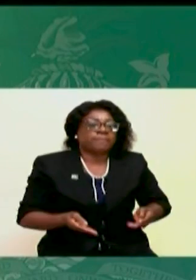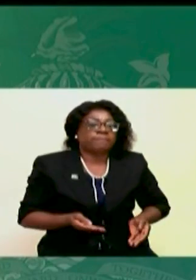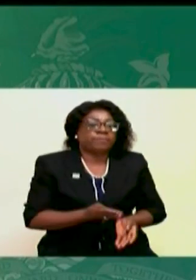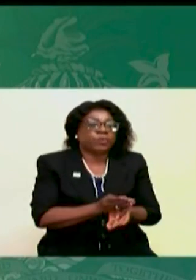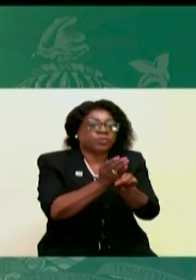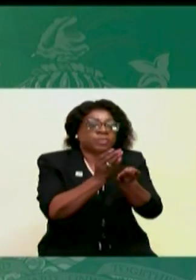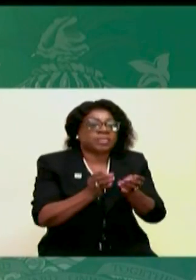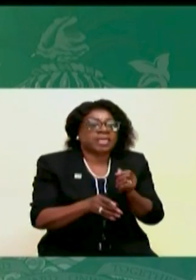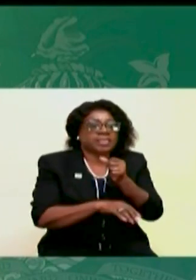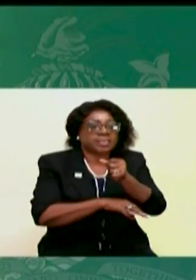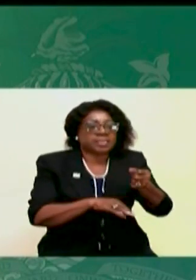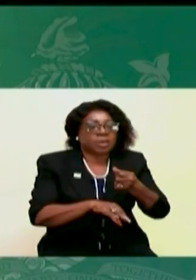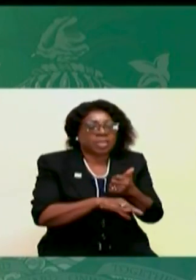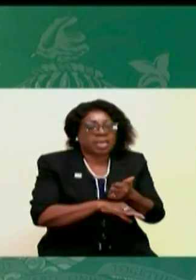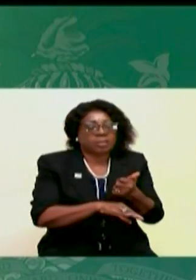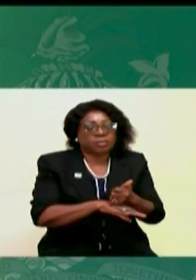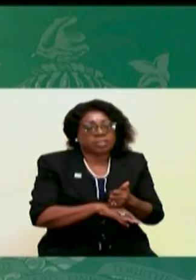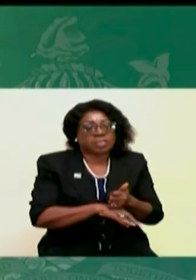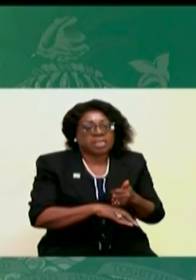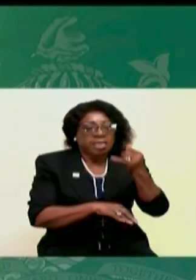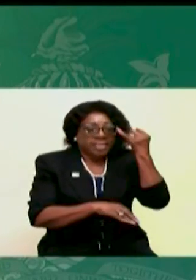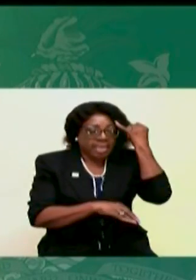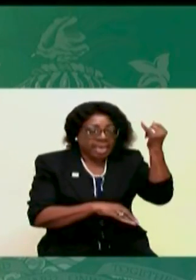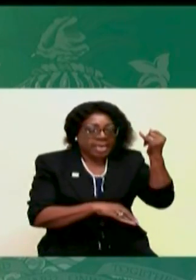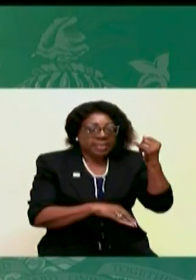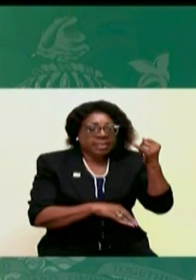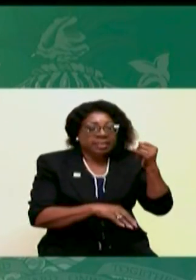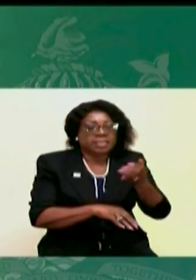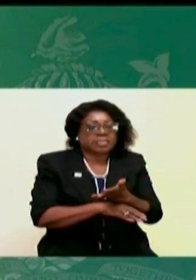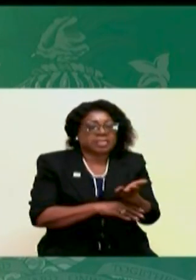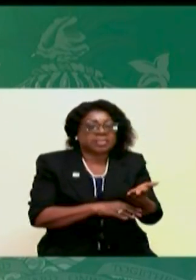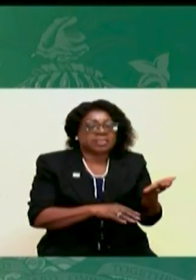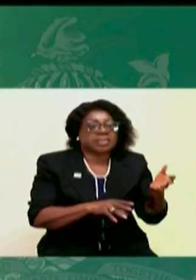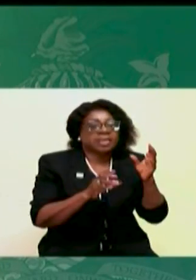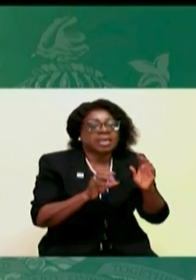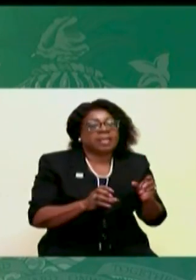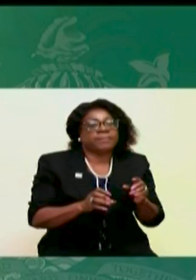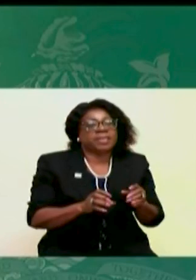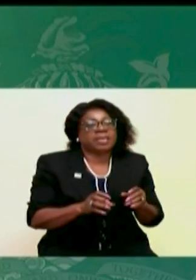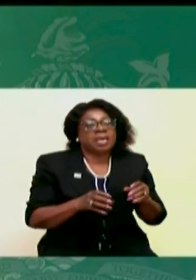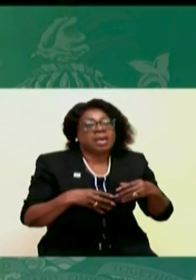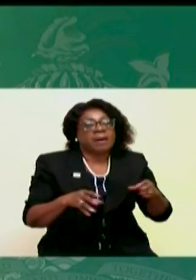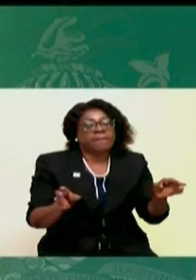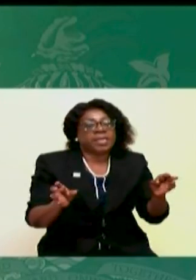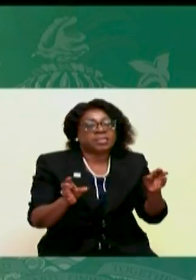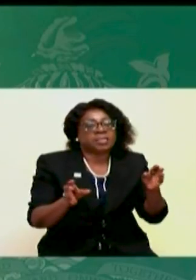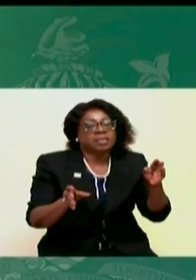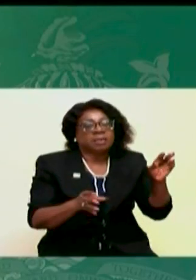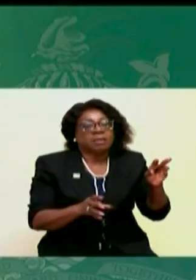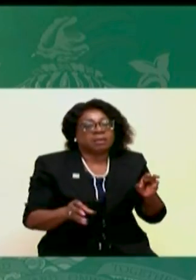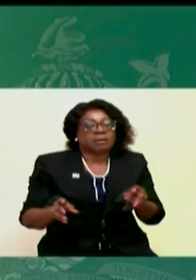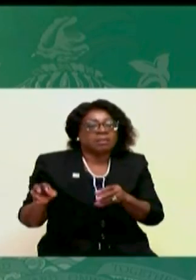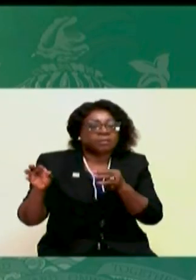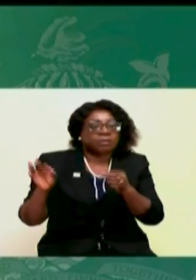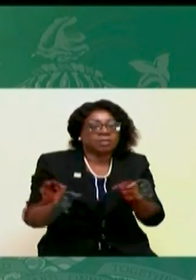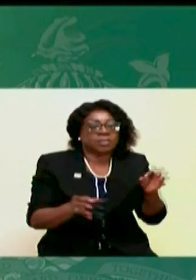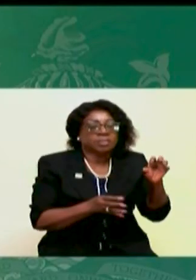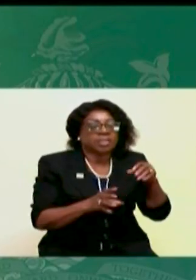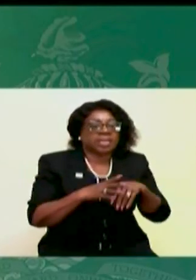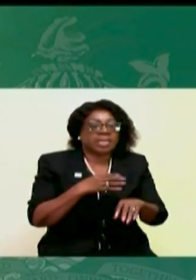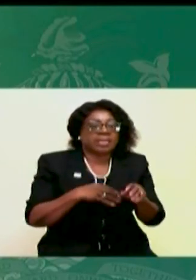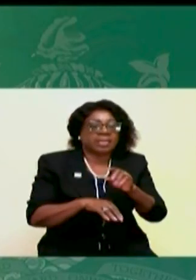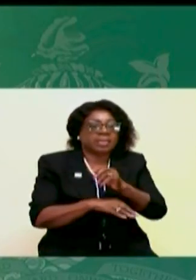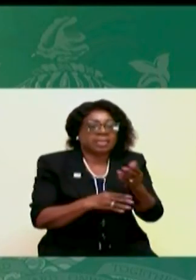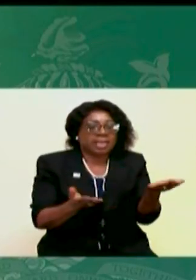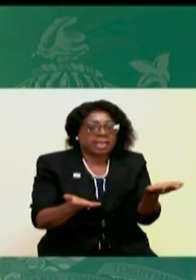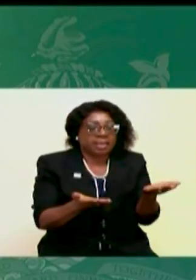of an idea. The idea that just as there can be a major concert in the capital, there can be a major concert on our